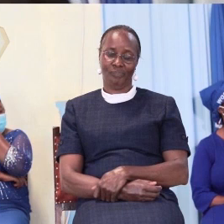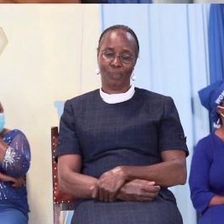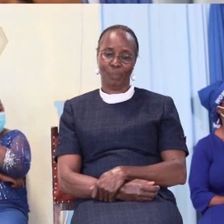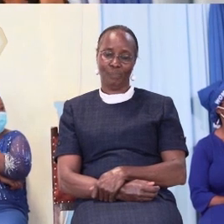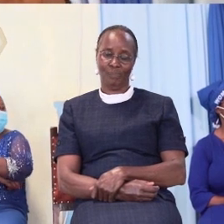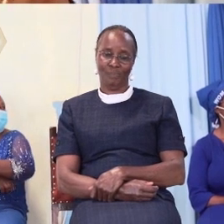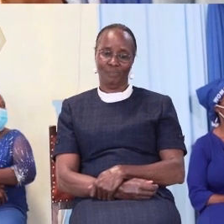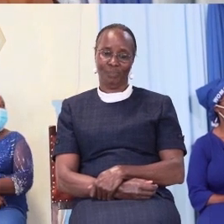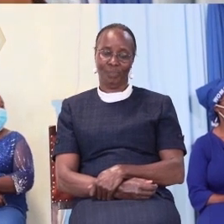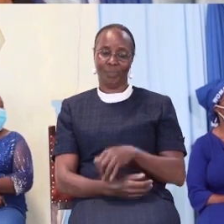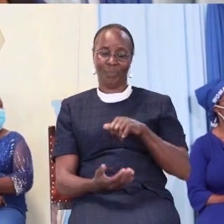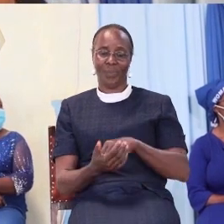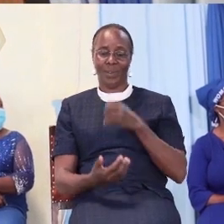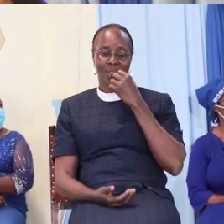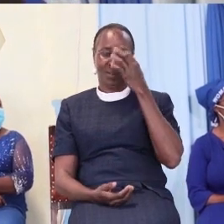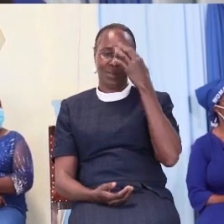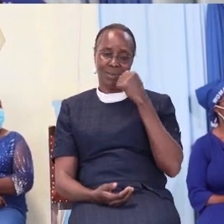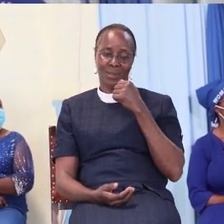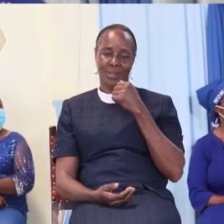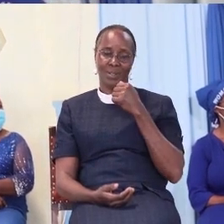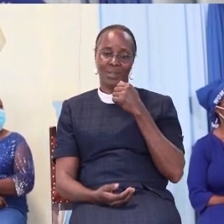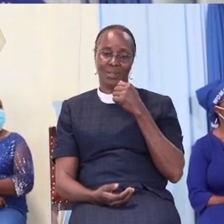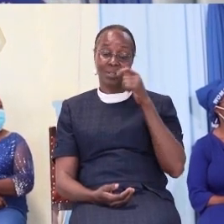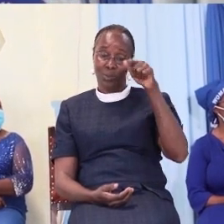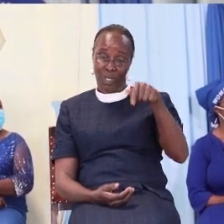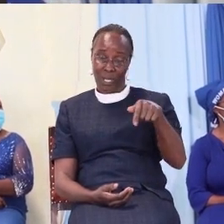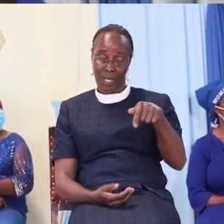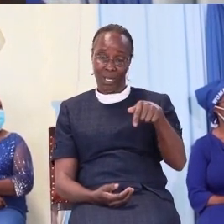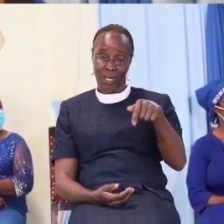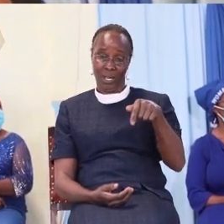And that's why this day and this morning,